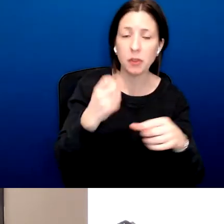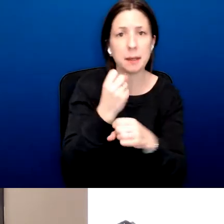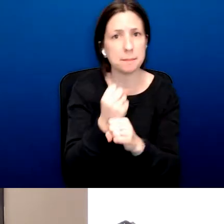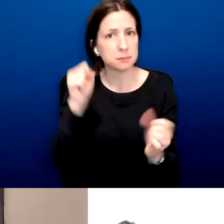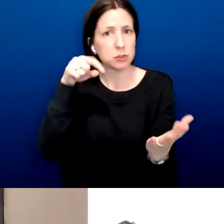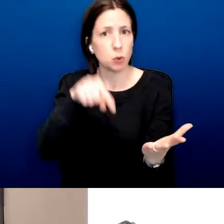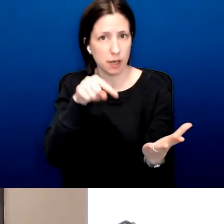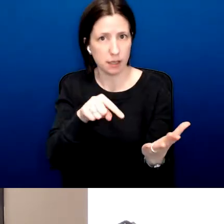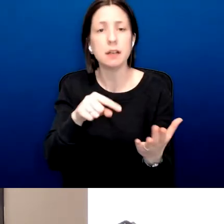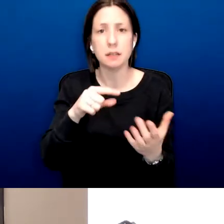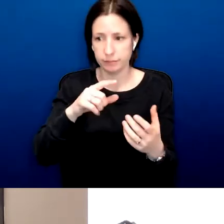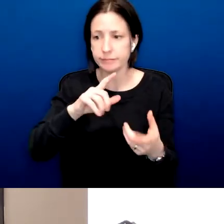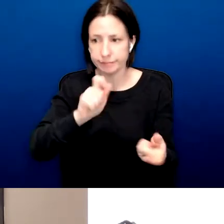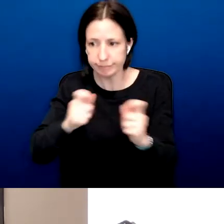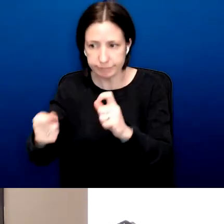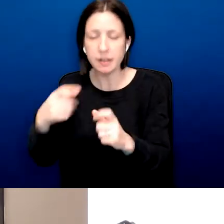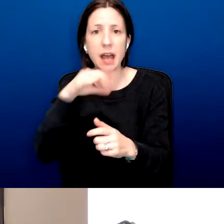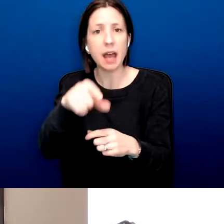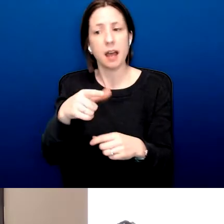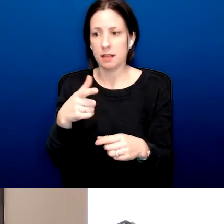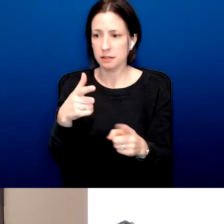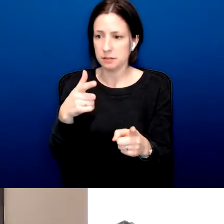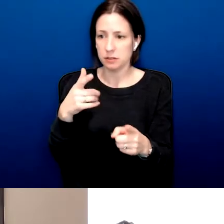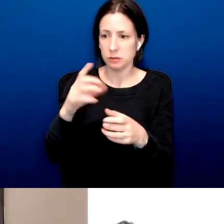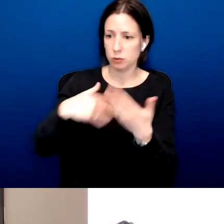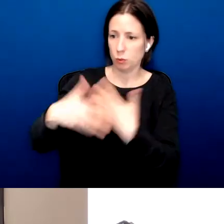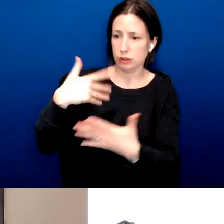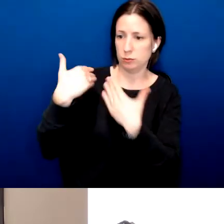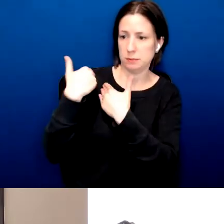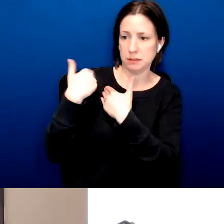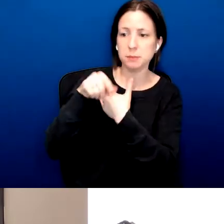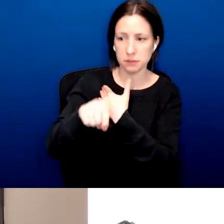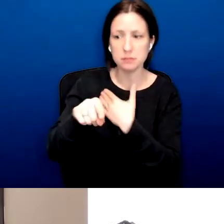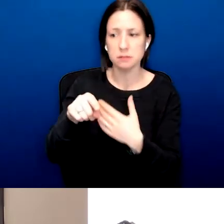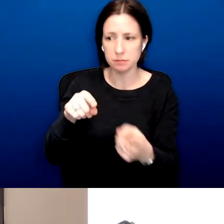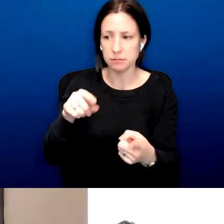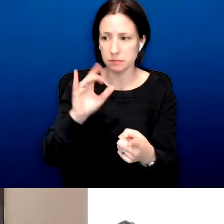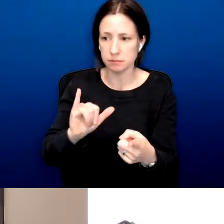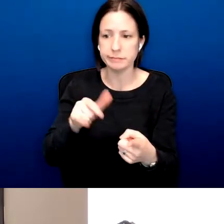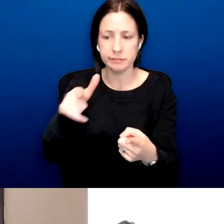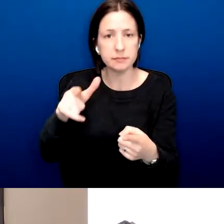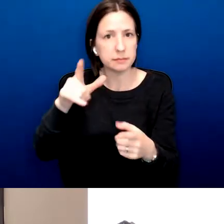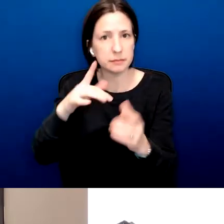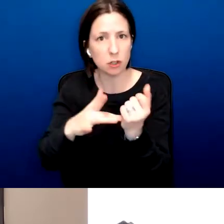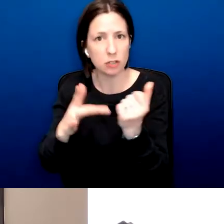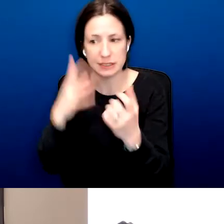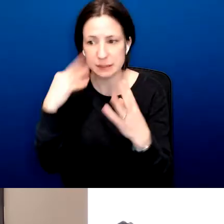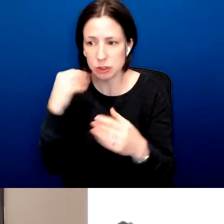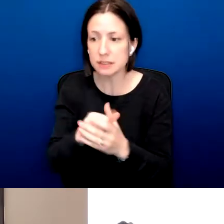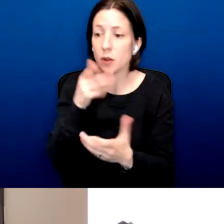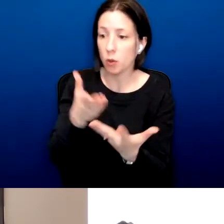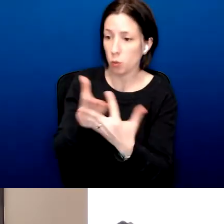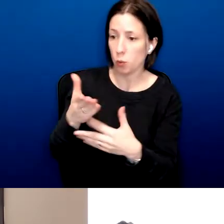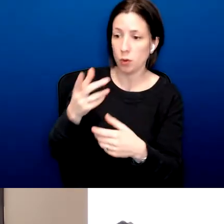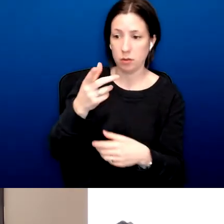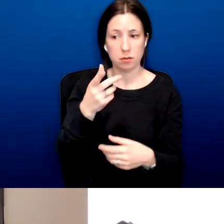socially responsible technology experiences. Through qualitative participatory design methods, she seeks to